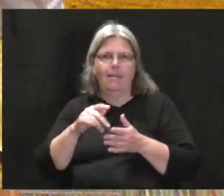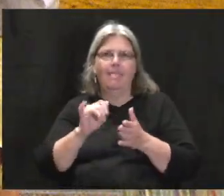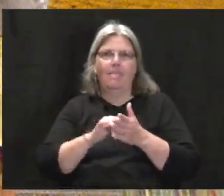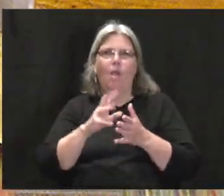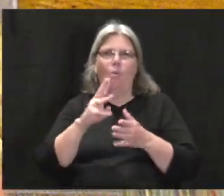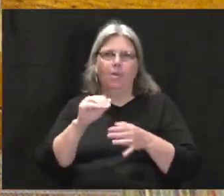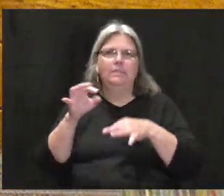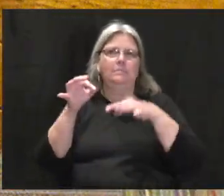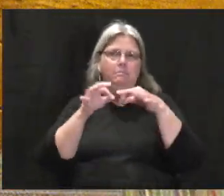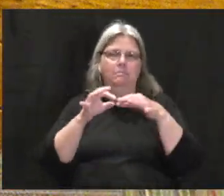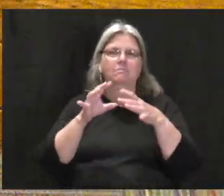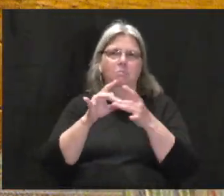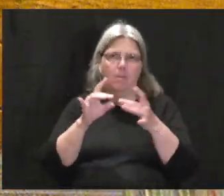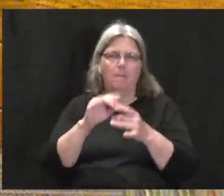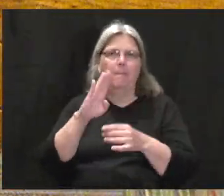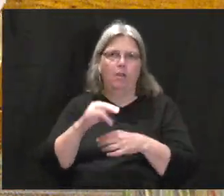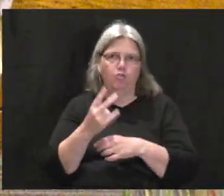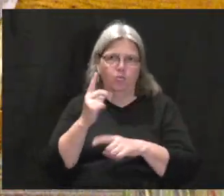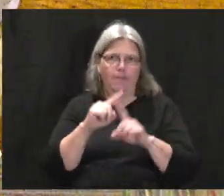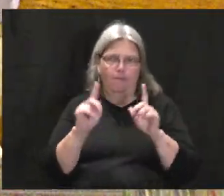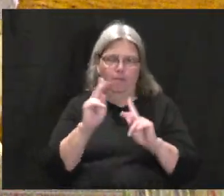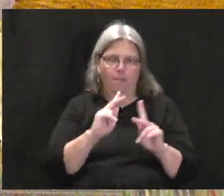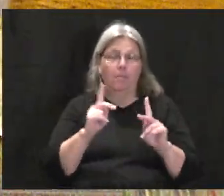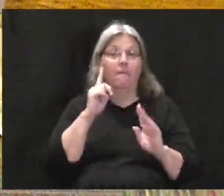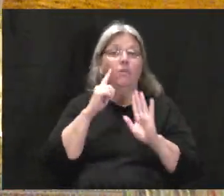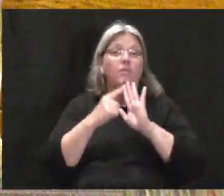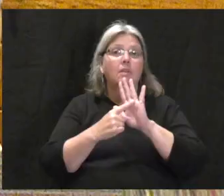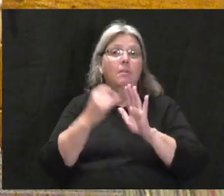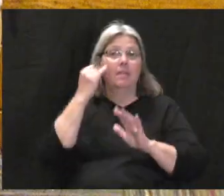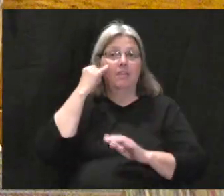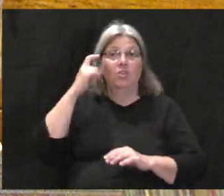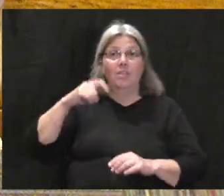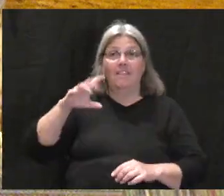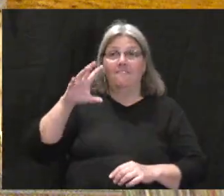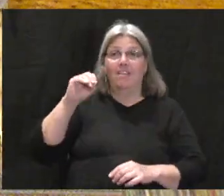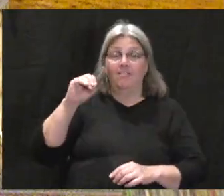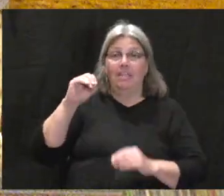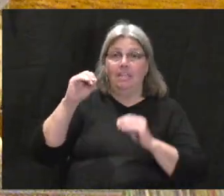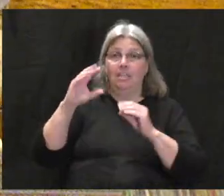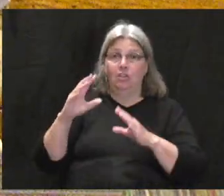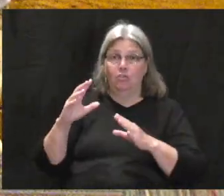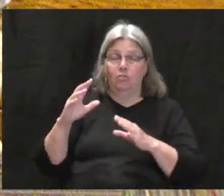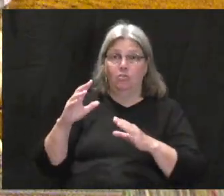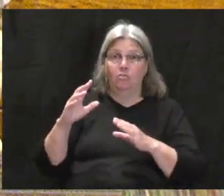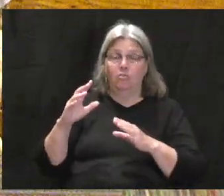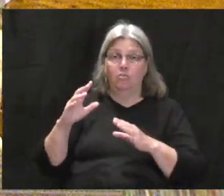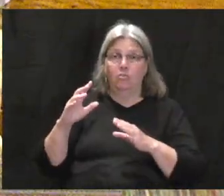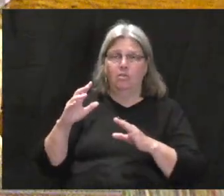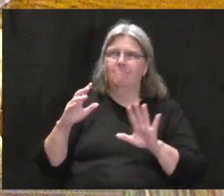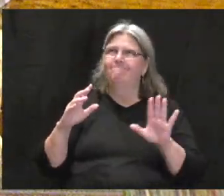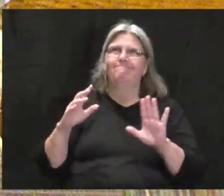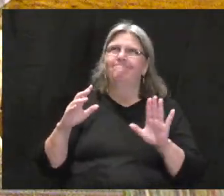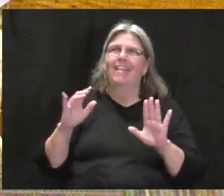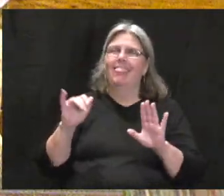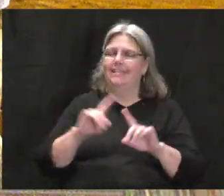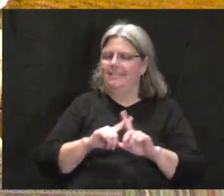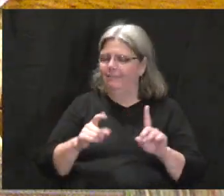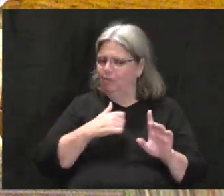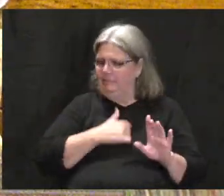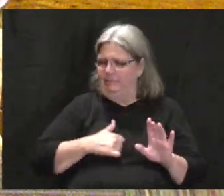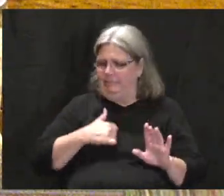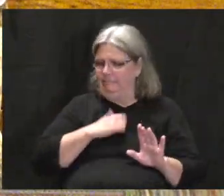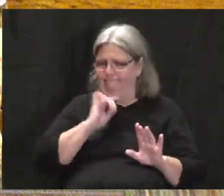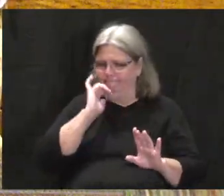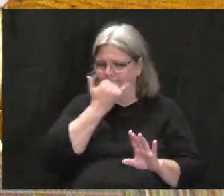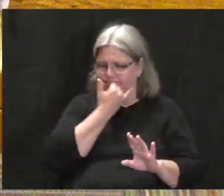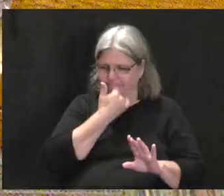Better. Things are better in the sense that we've identified problems and we have statistical tools in place to evaluate those problems and put them out in front of